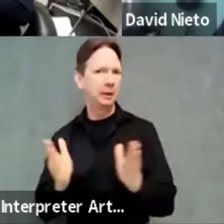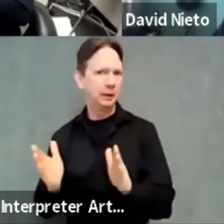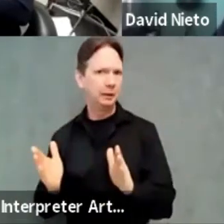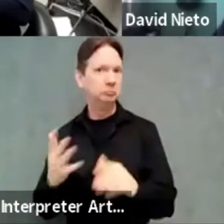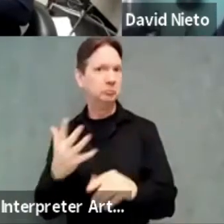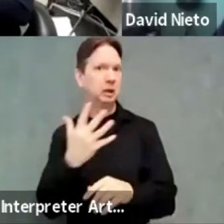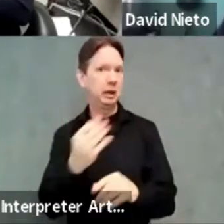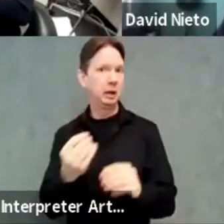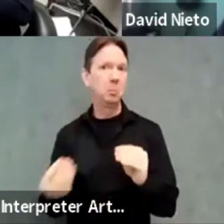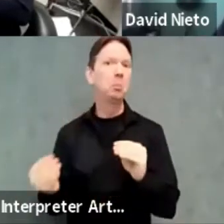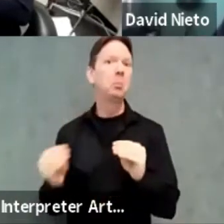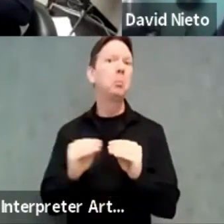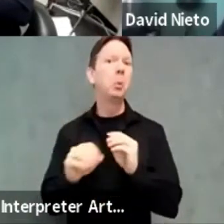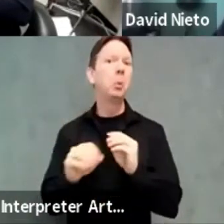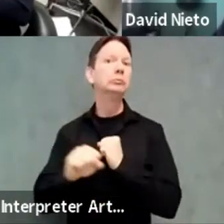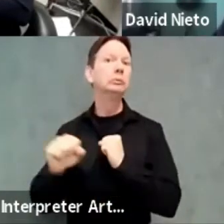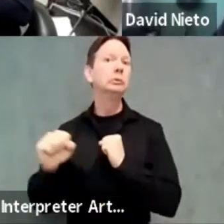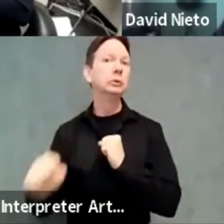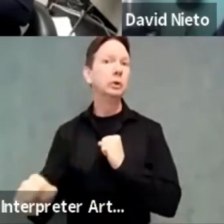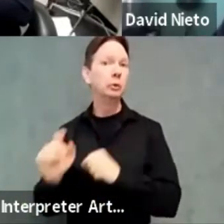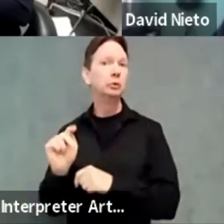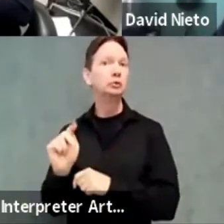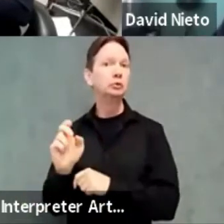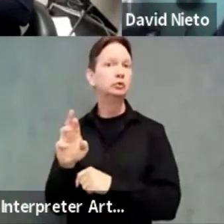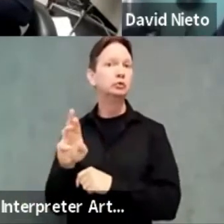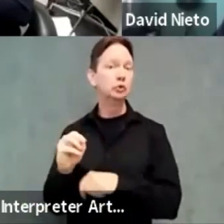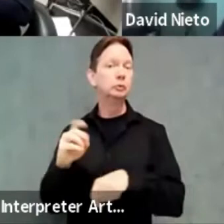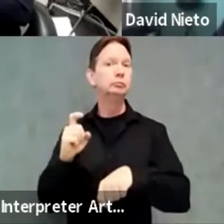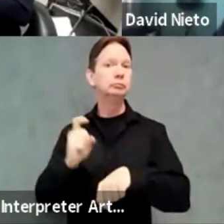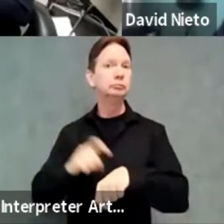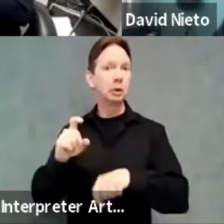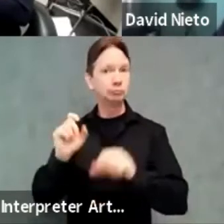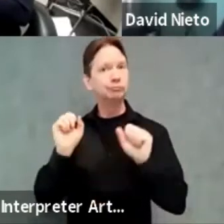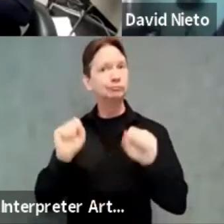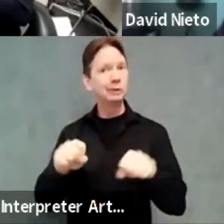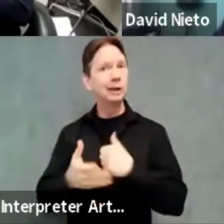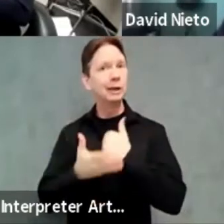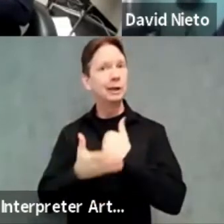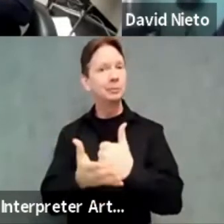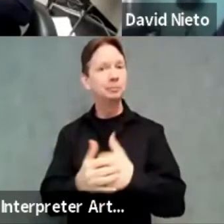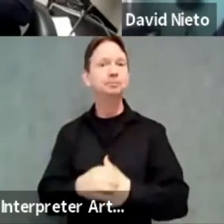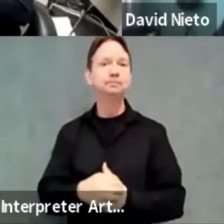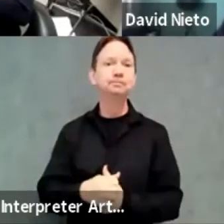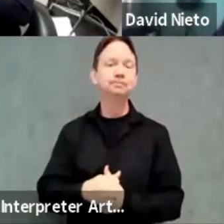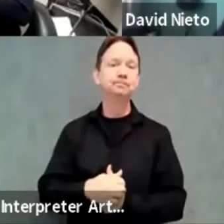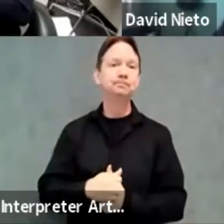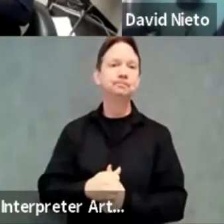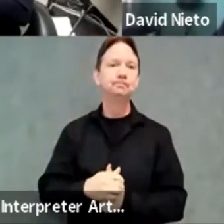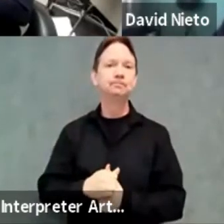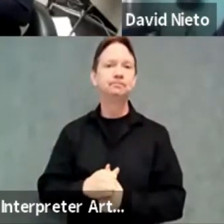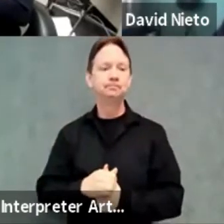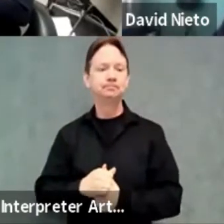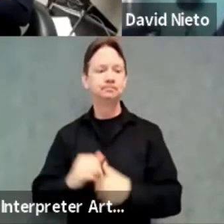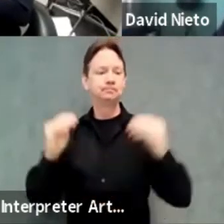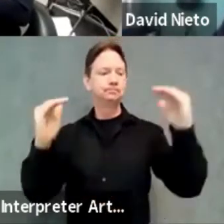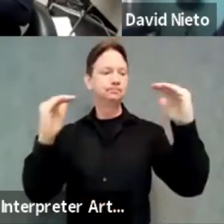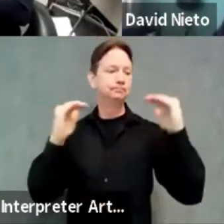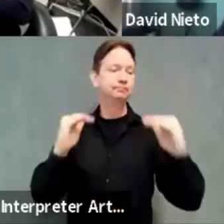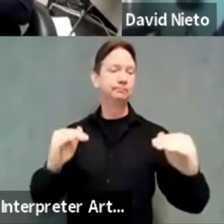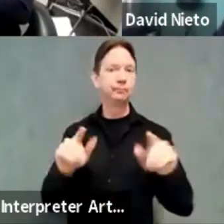of office can be really helpful for that. It's also important to consider how to